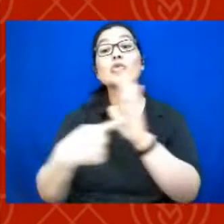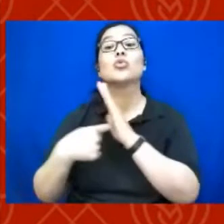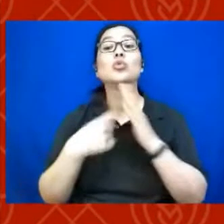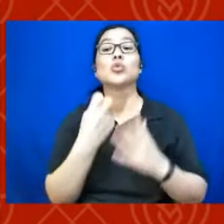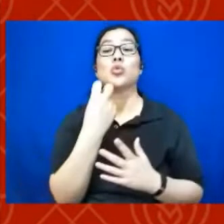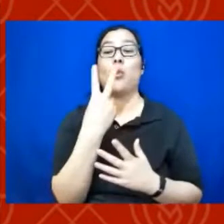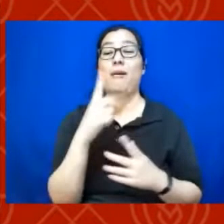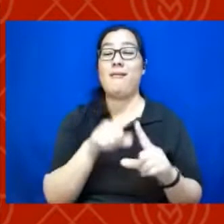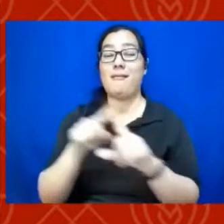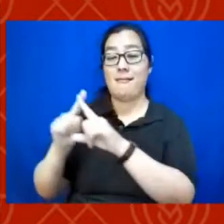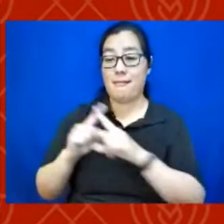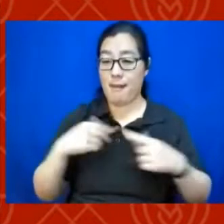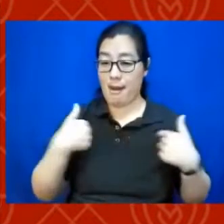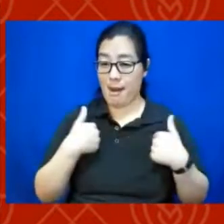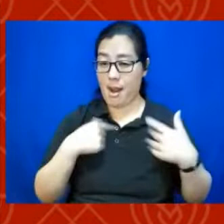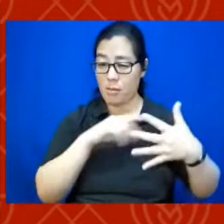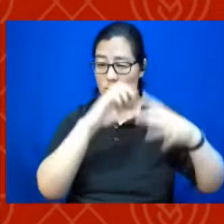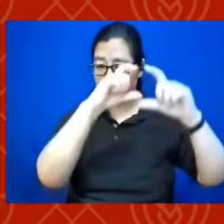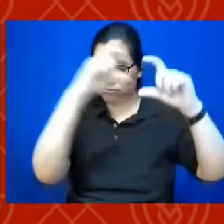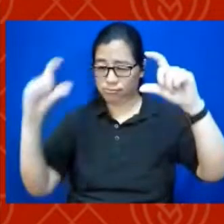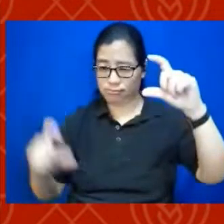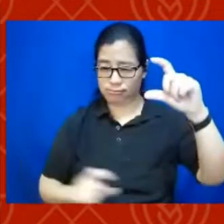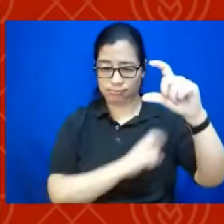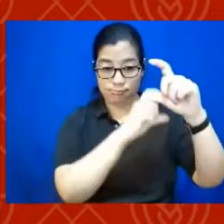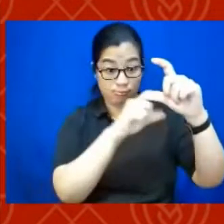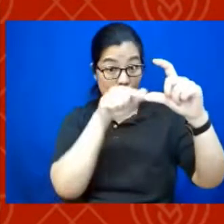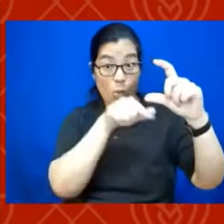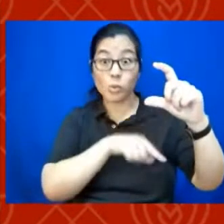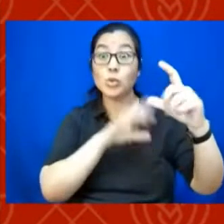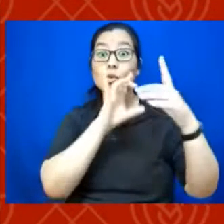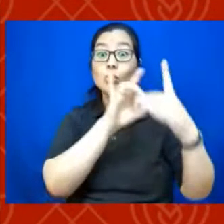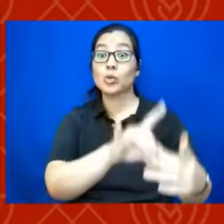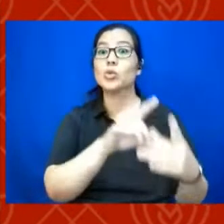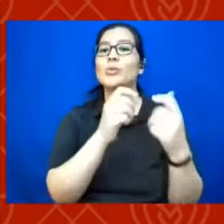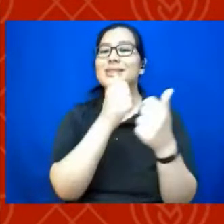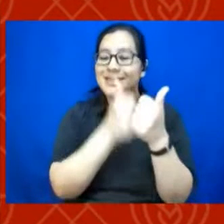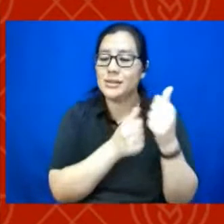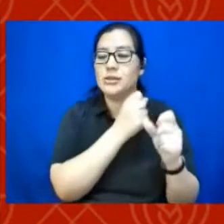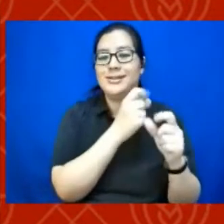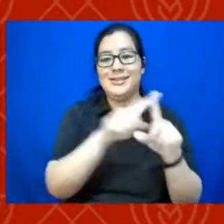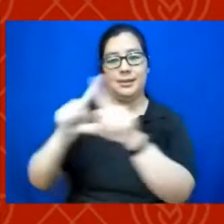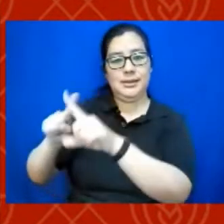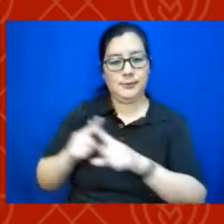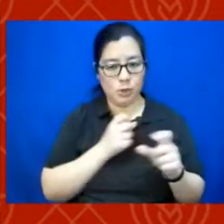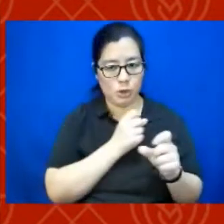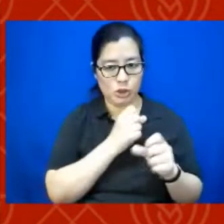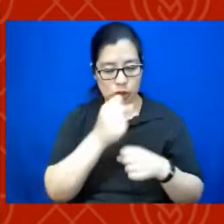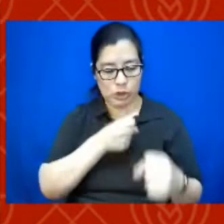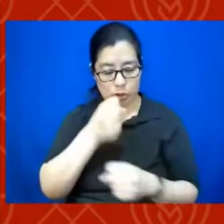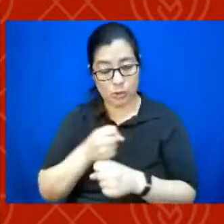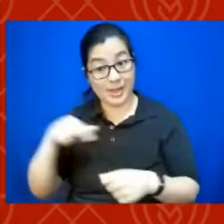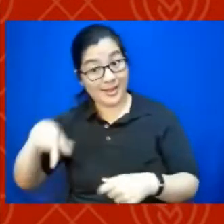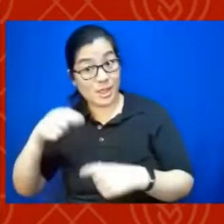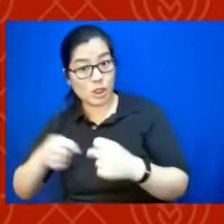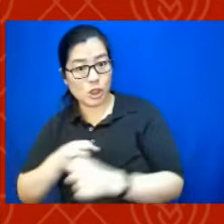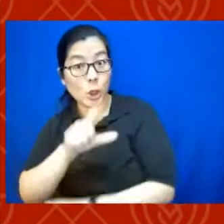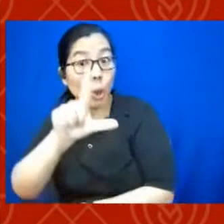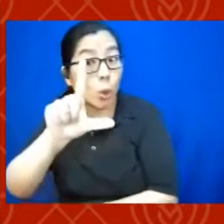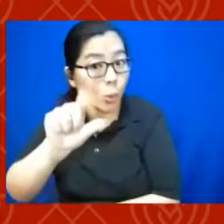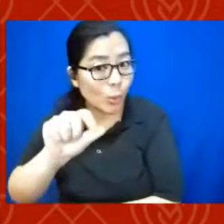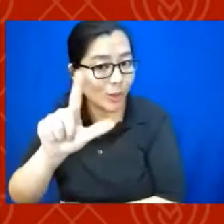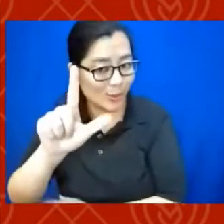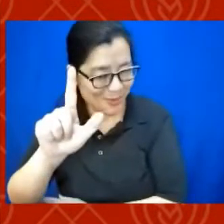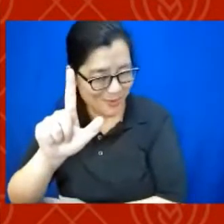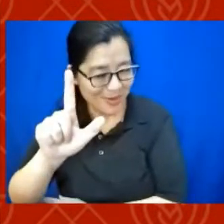animals. These 12 animals are associated with different years. This year, 2021, we are entering the year of the